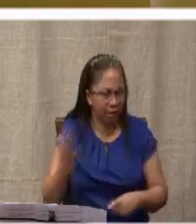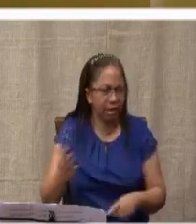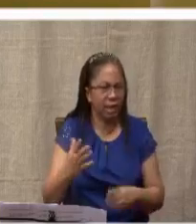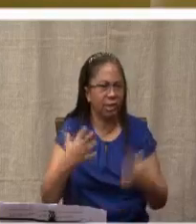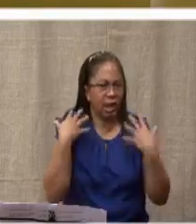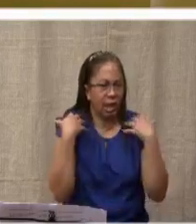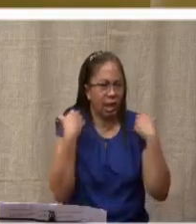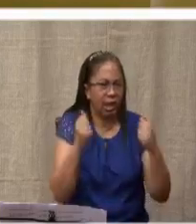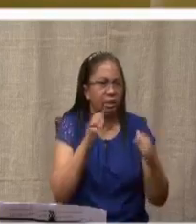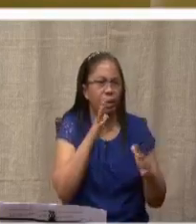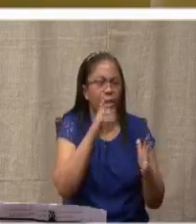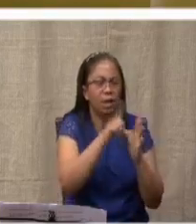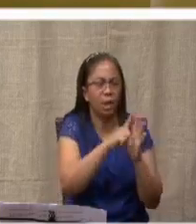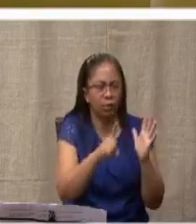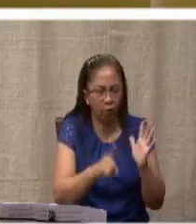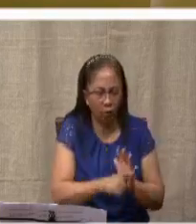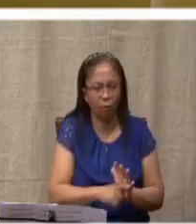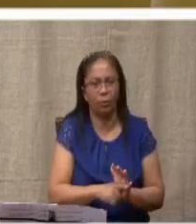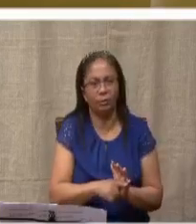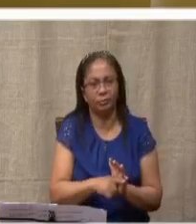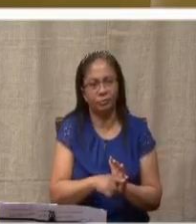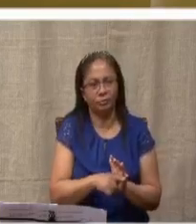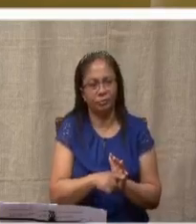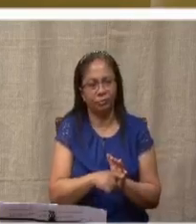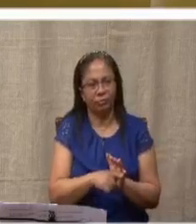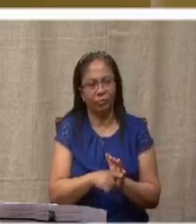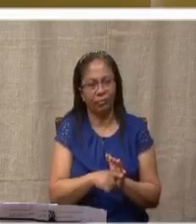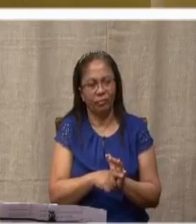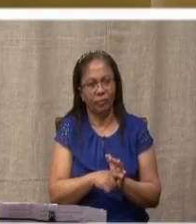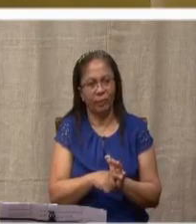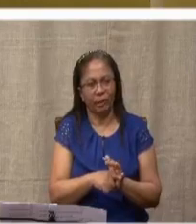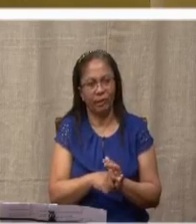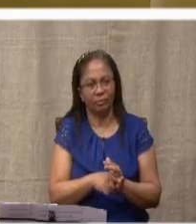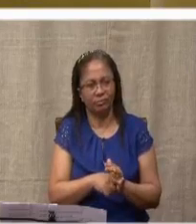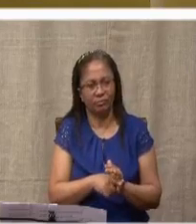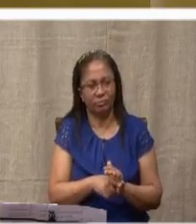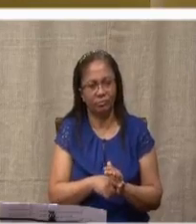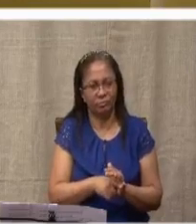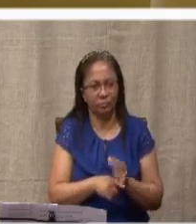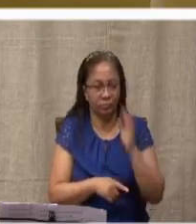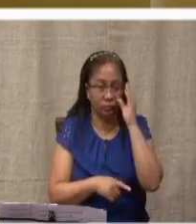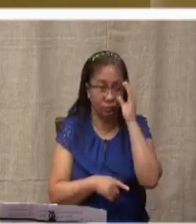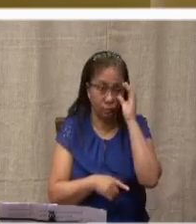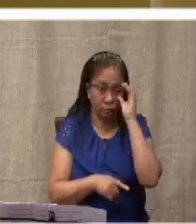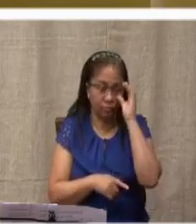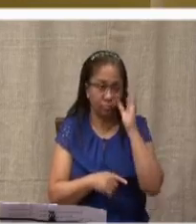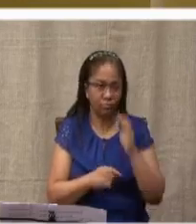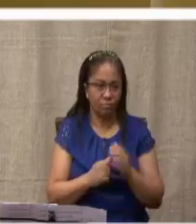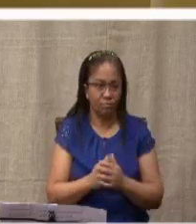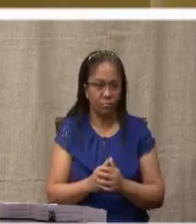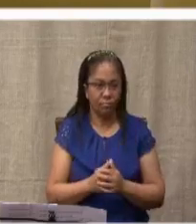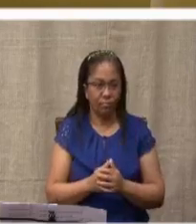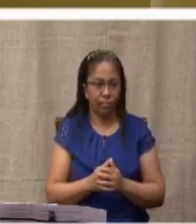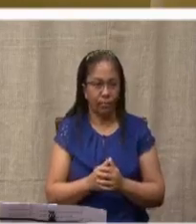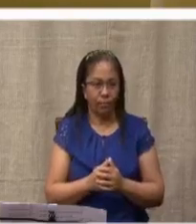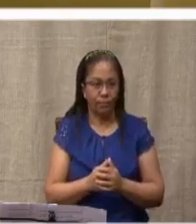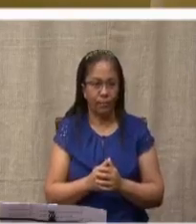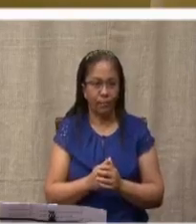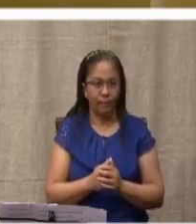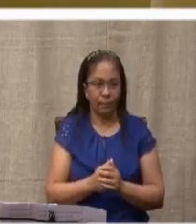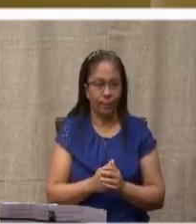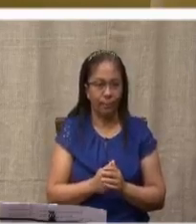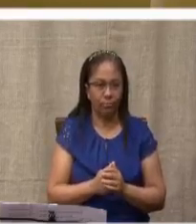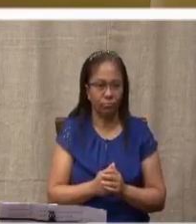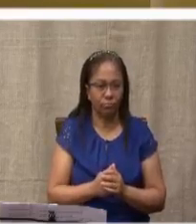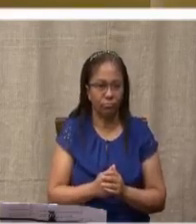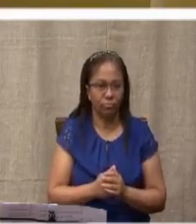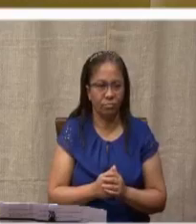tongue that she did what was was was forbidden and broke with with with the the humility and broke into